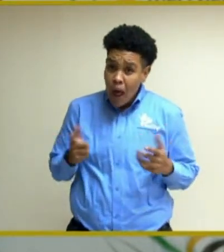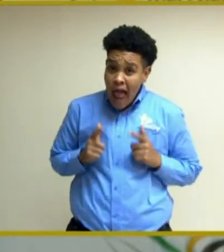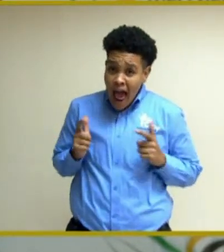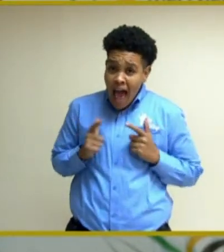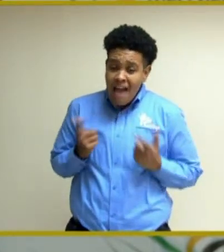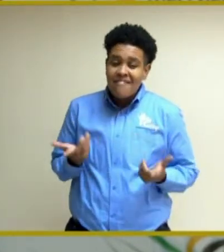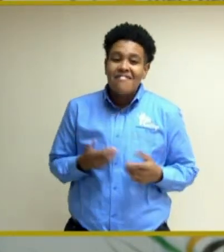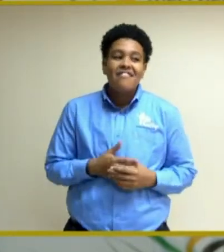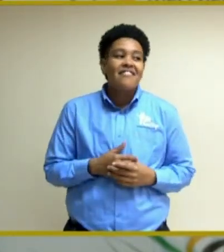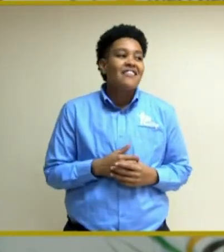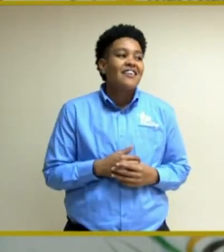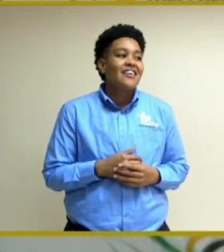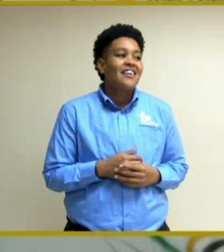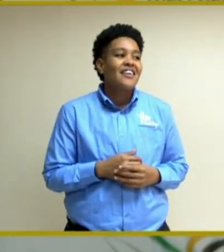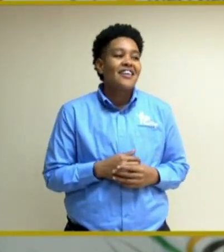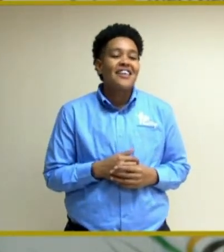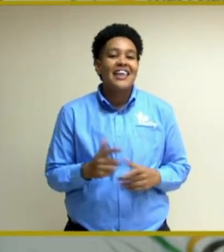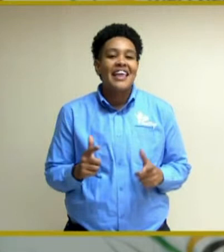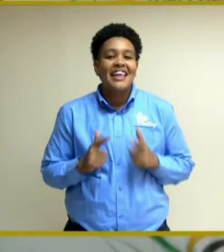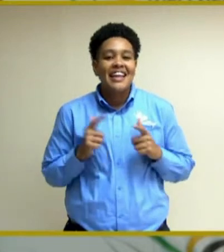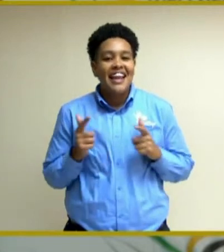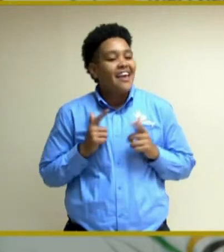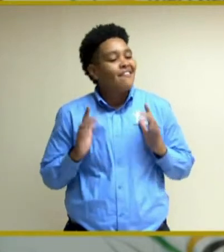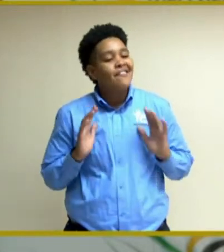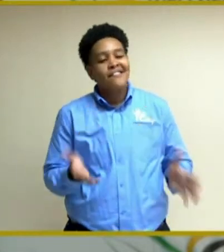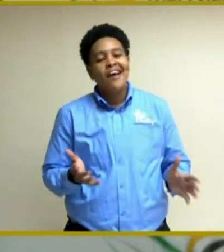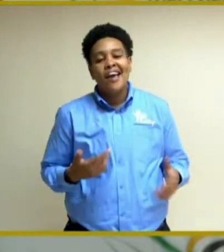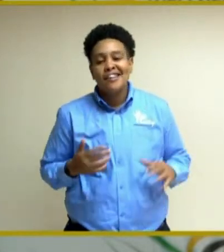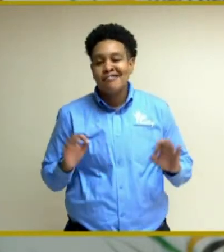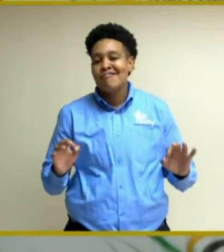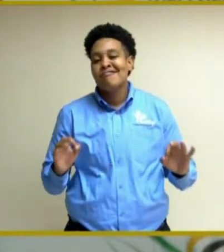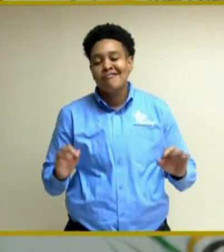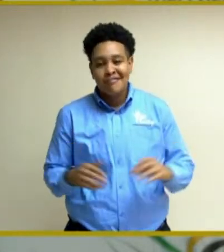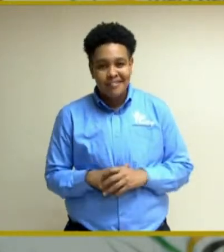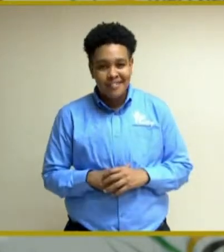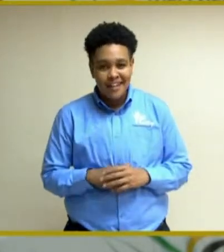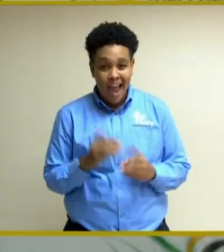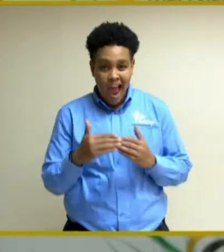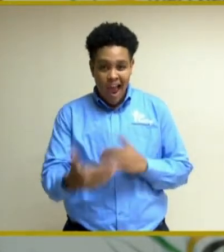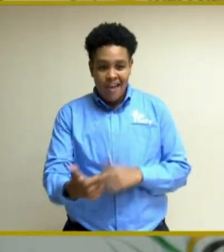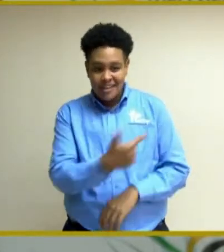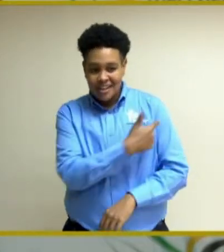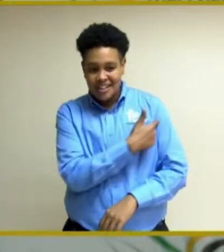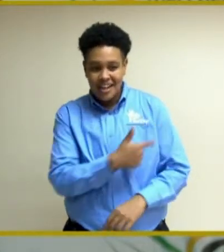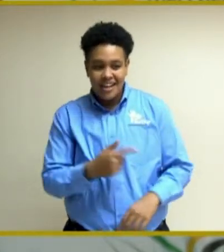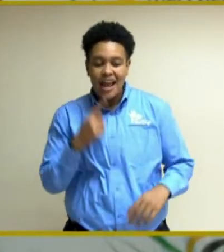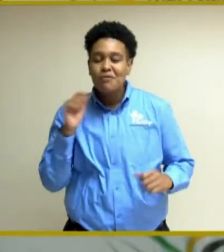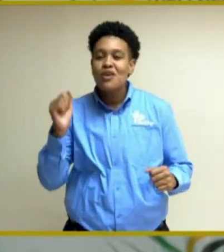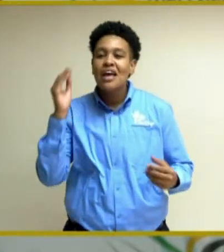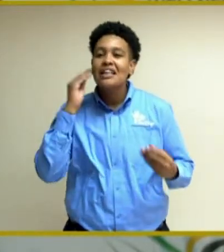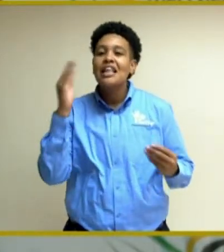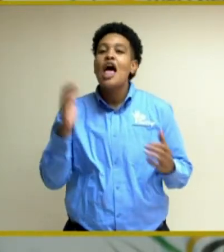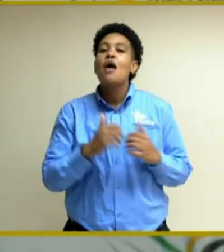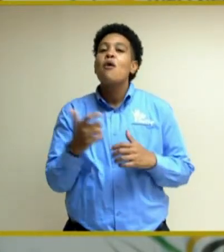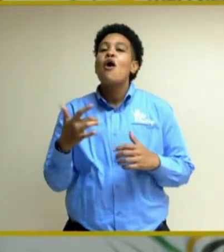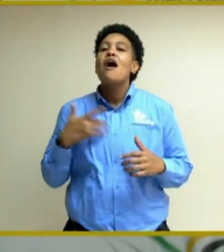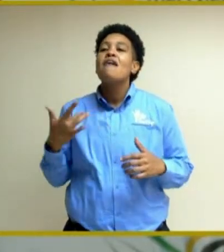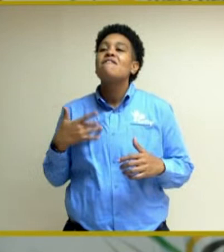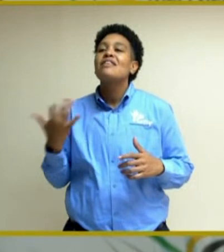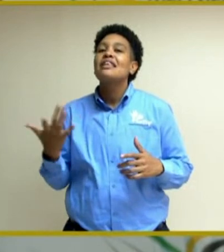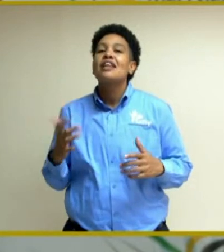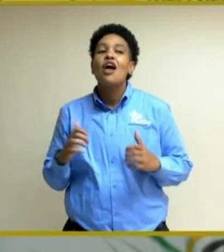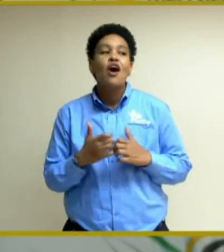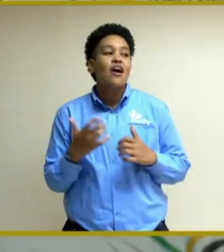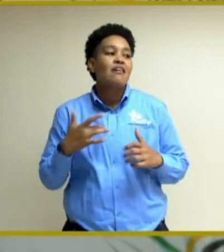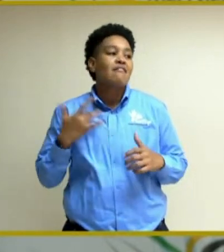alive. Alive and kicking. All right, after that job, right? So tell me how you Yeah. how you feel